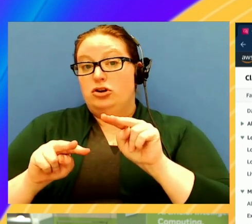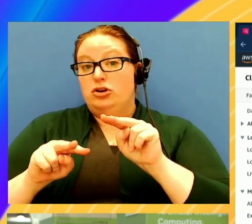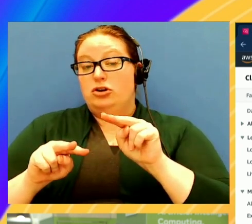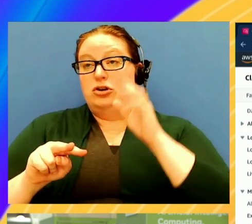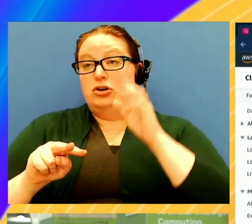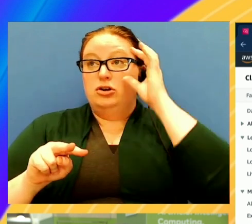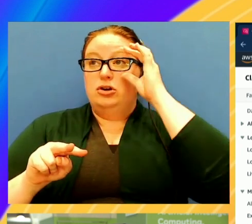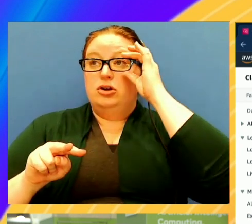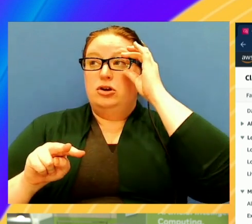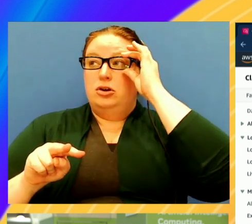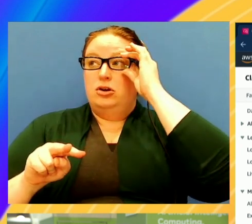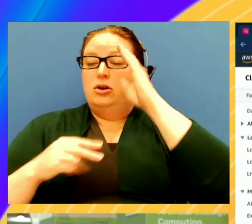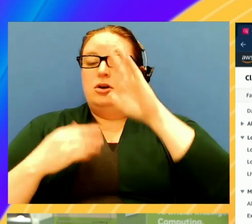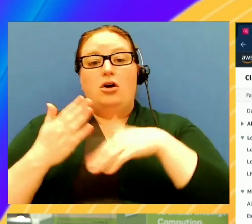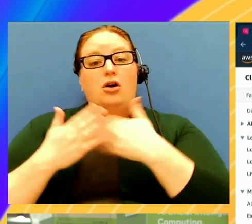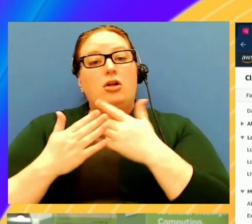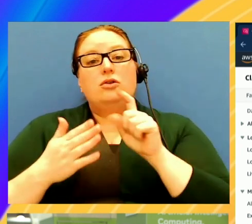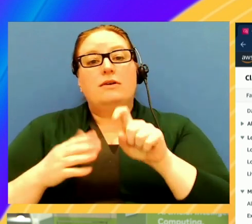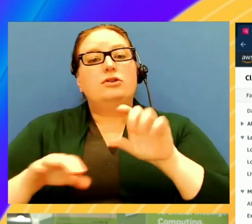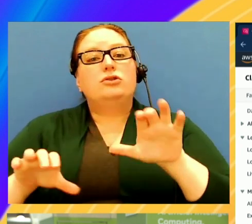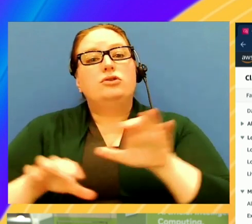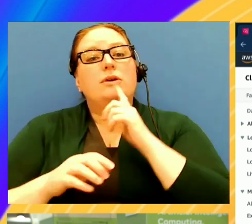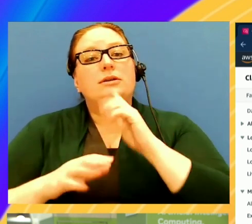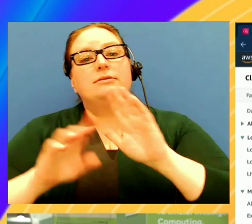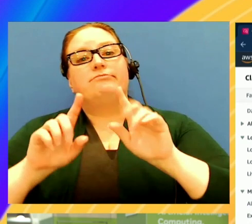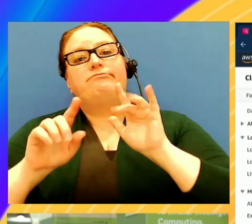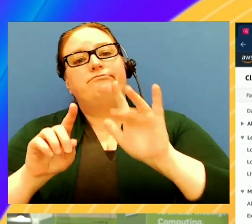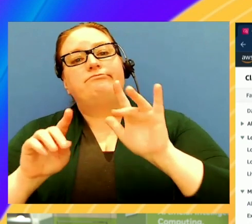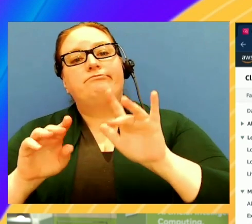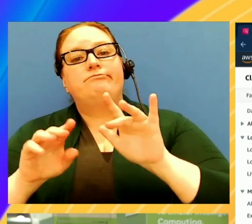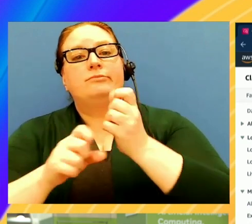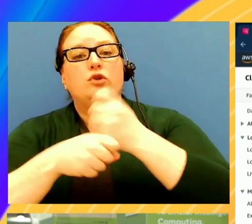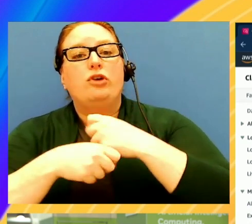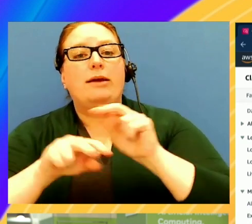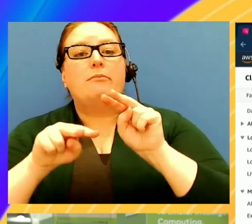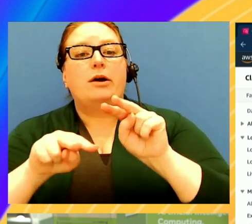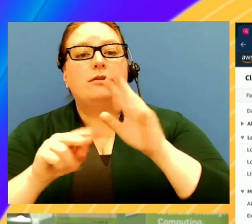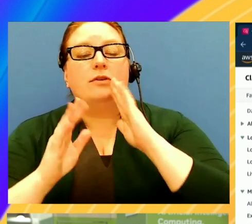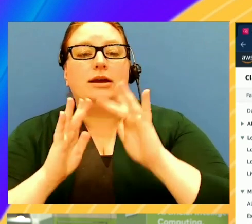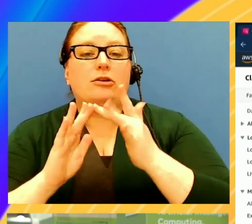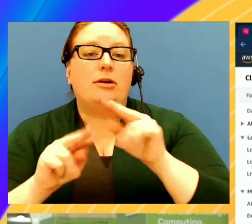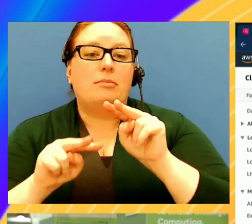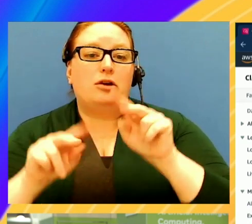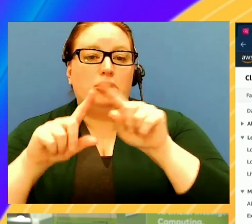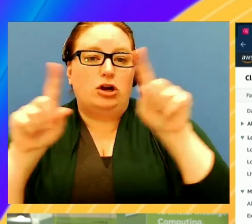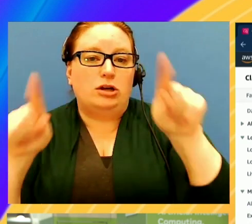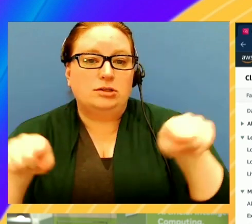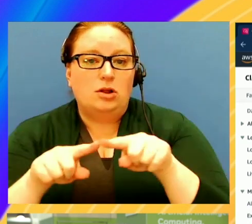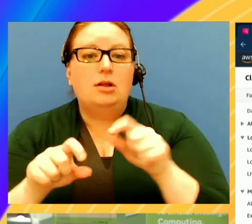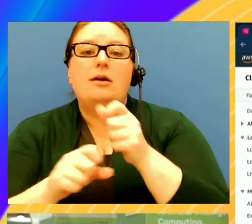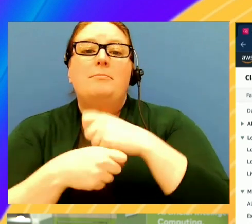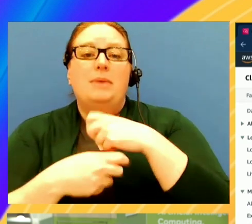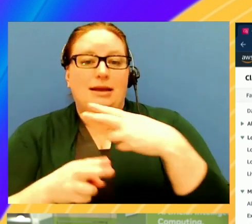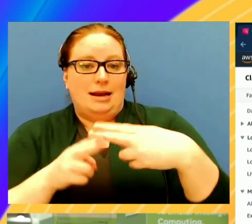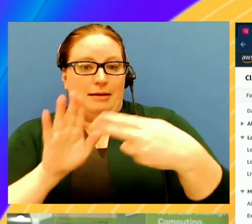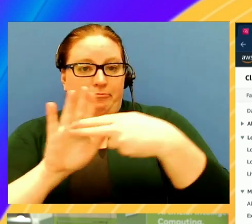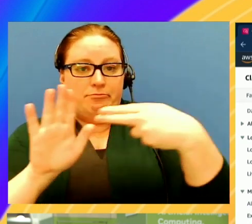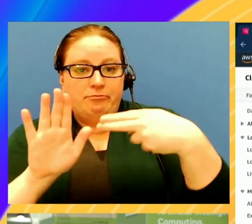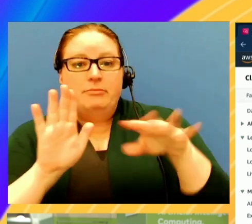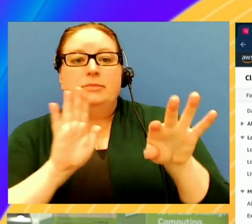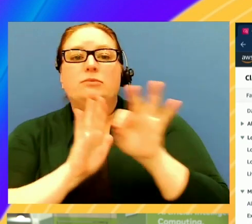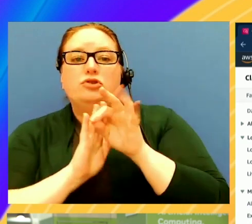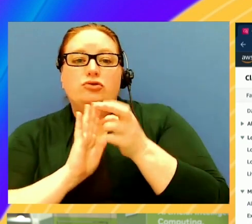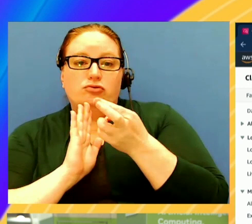All that you have to do is go to Internet Monitor console, click on Create Monitor, give a name for the monitor, choose the resources where